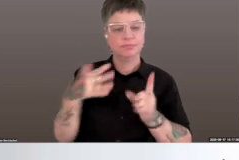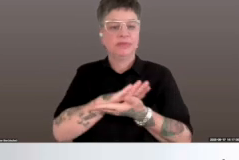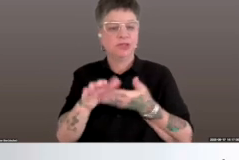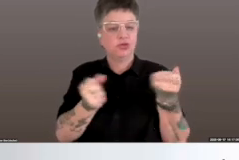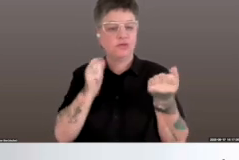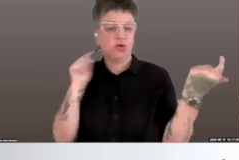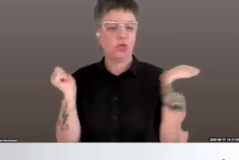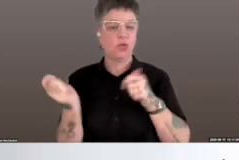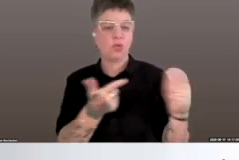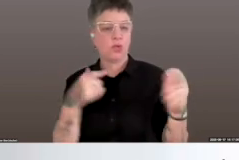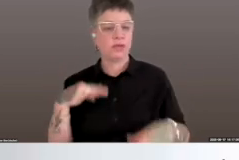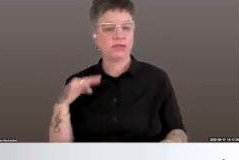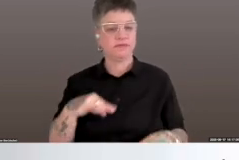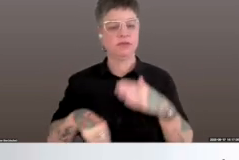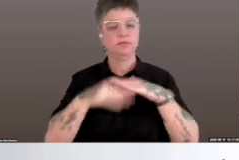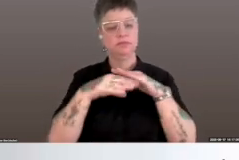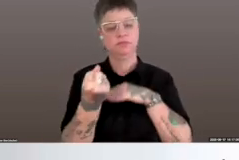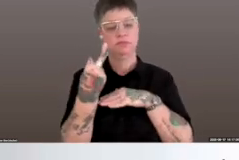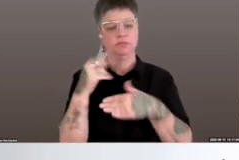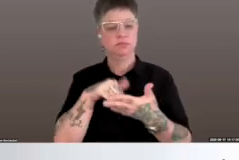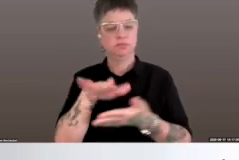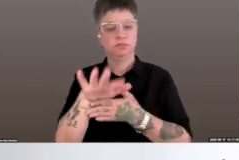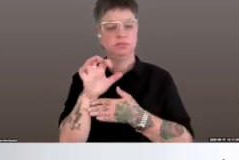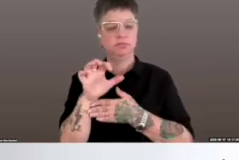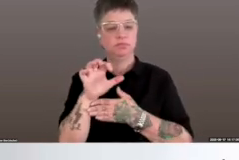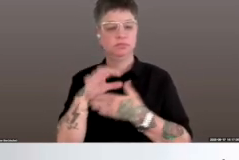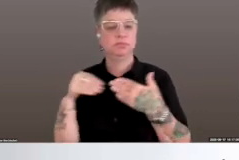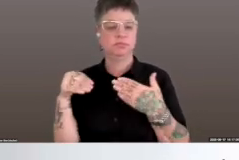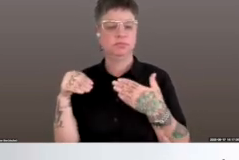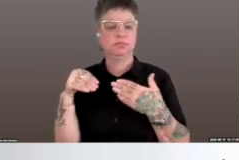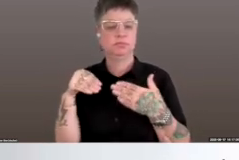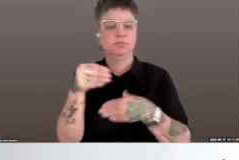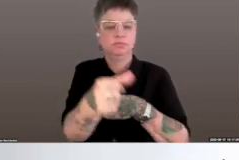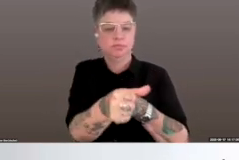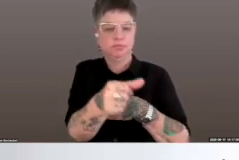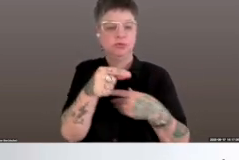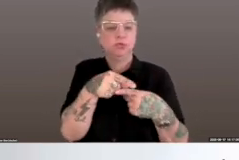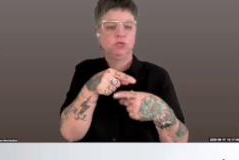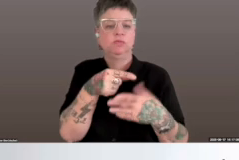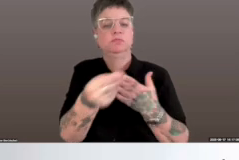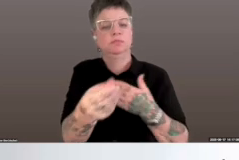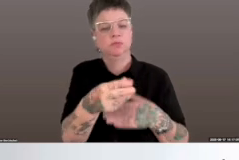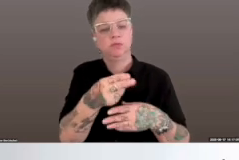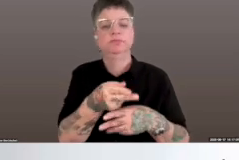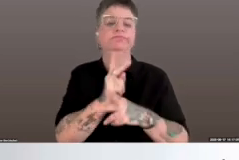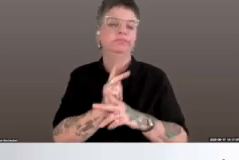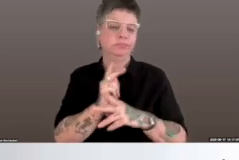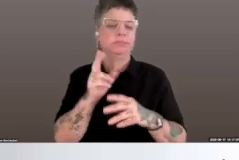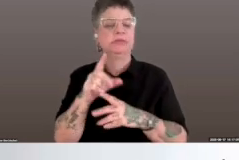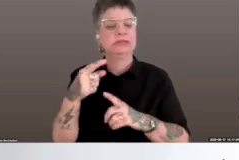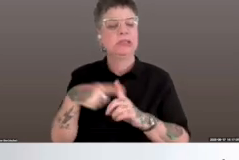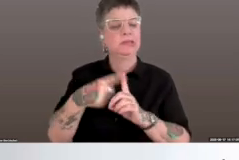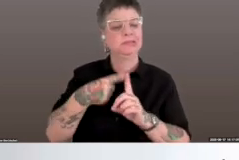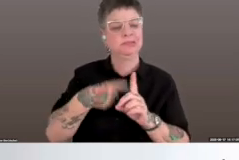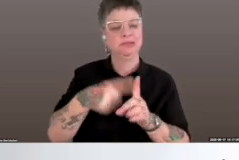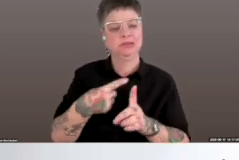incentives up to $12,500 towards the purchase or lease of a zero-emission vehicle outside of the 5 largest air districts